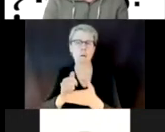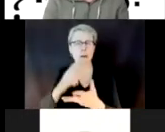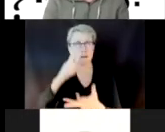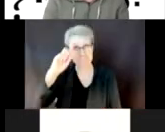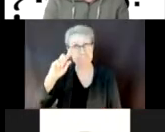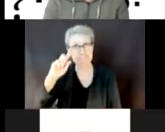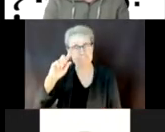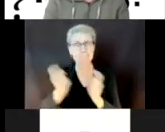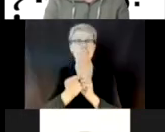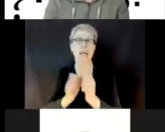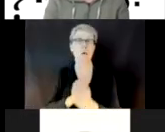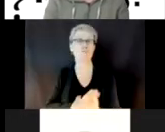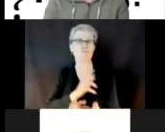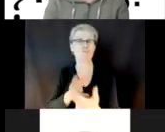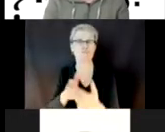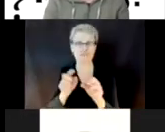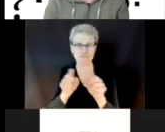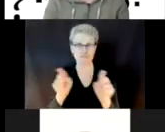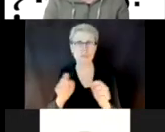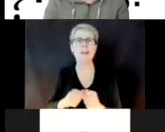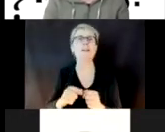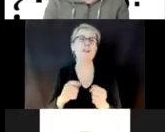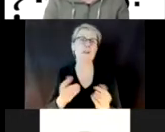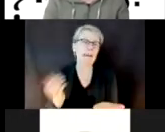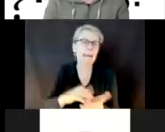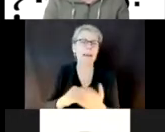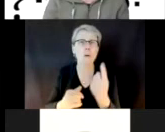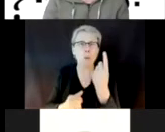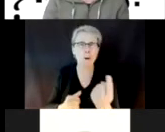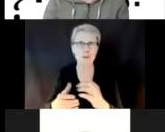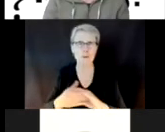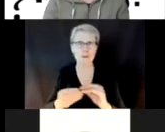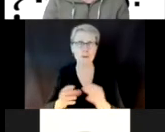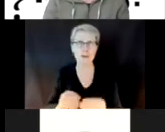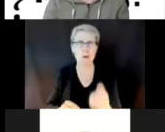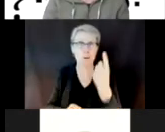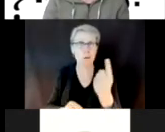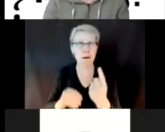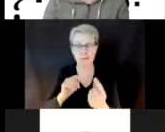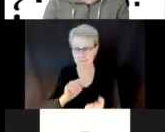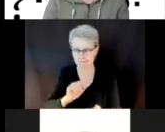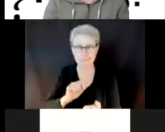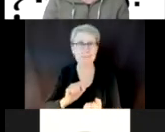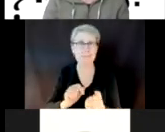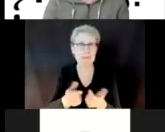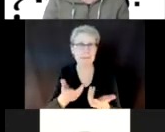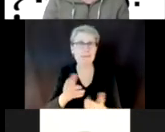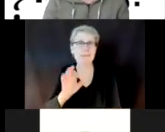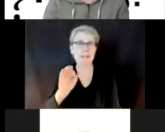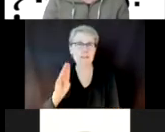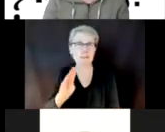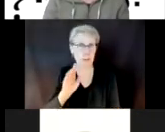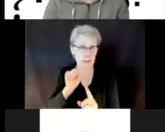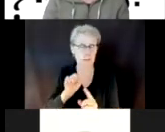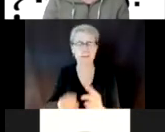content. One story, one channel, one content type, one way to promote it. And do these things just one at a